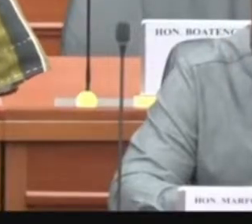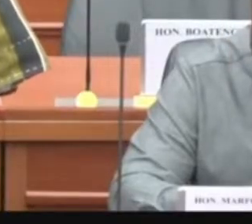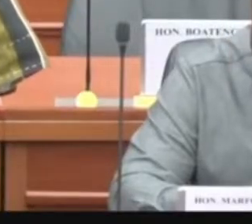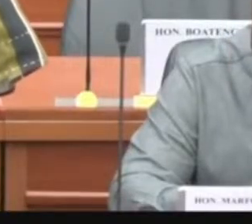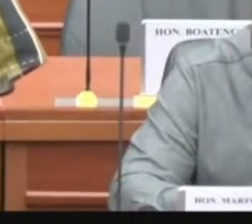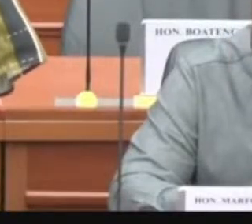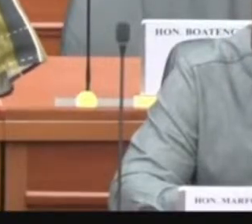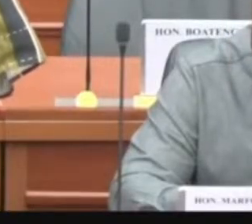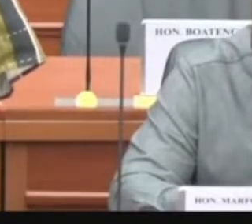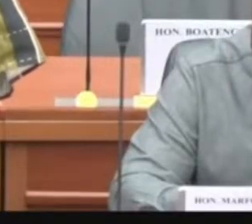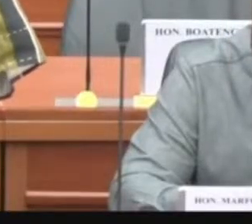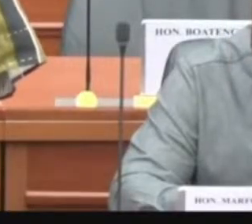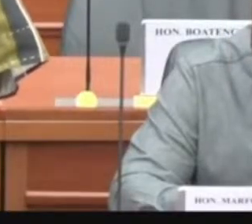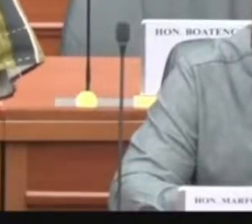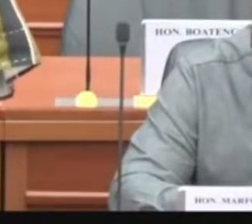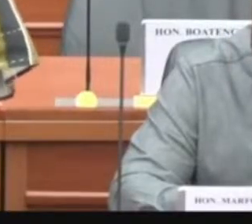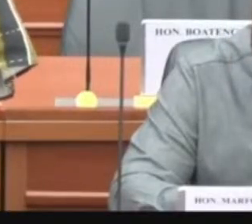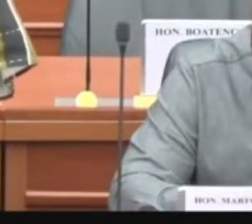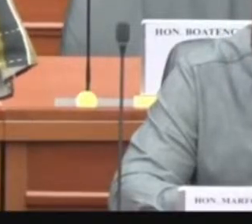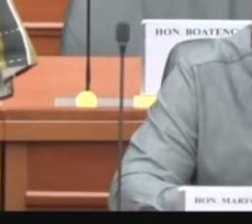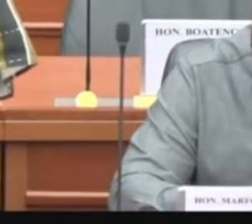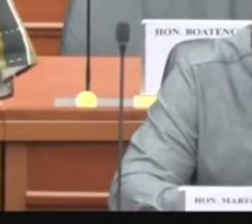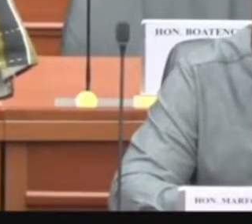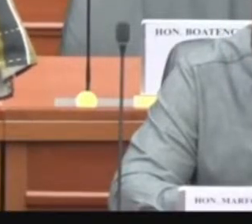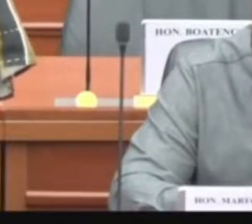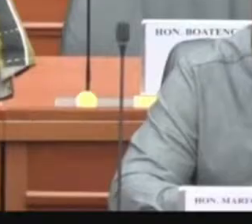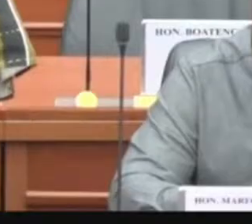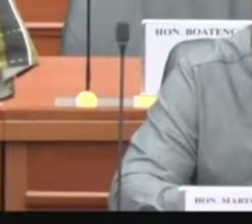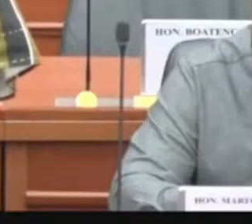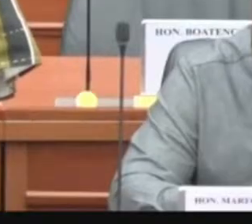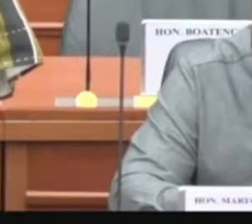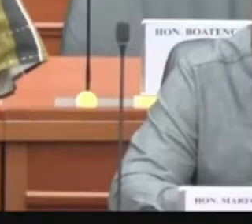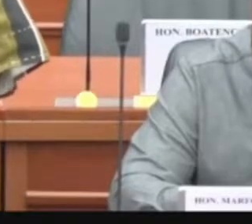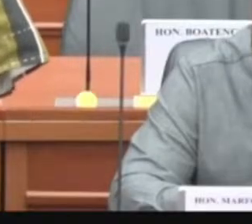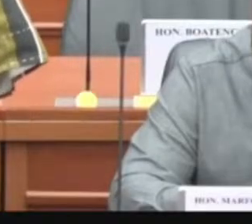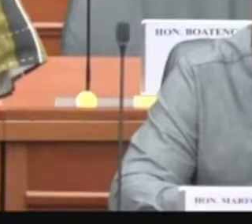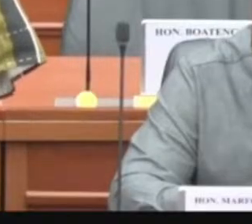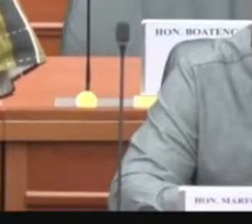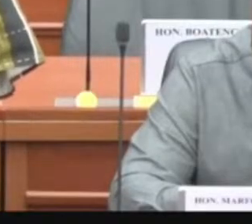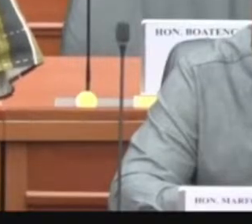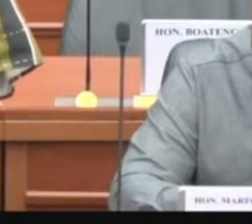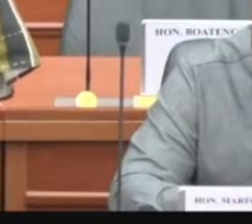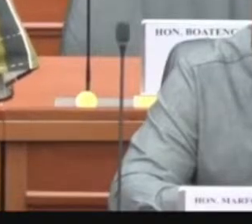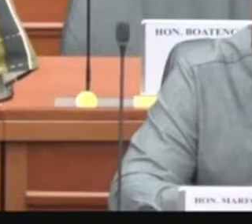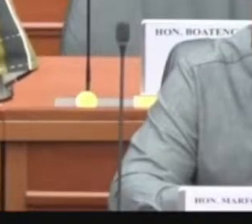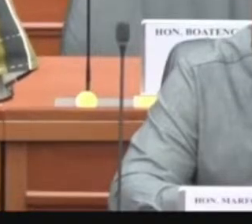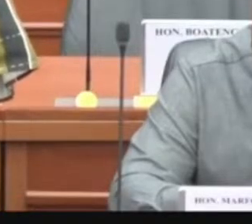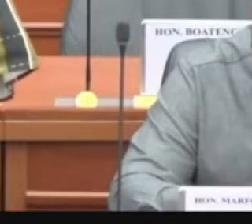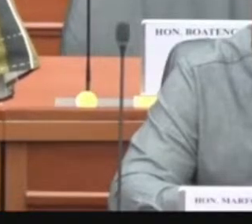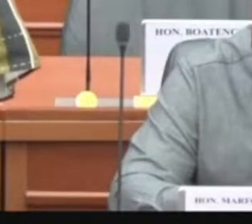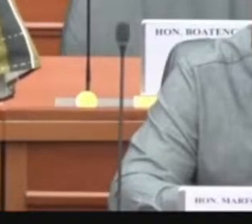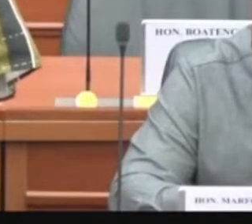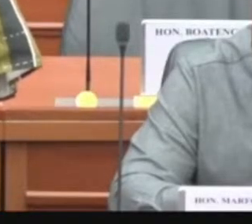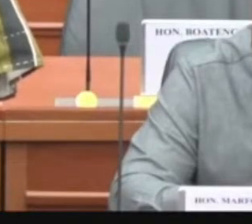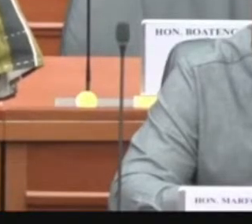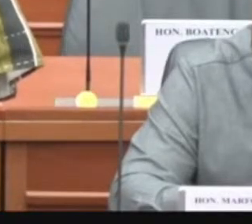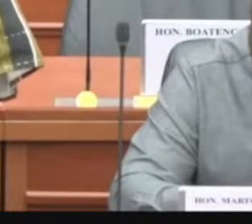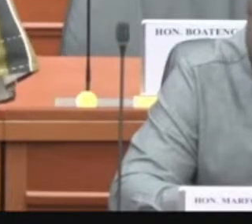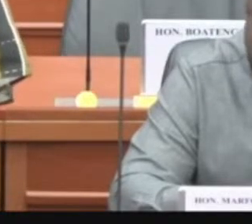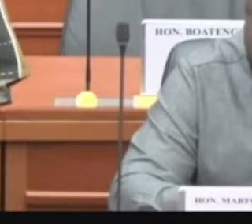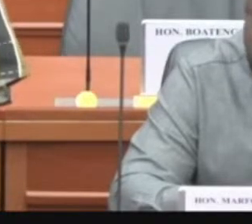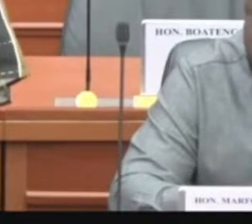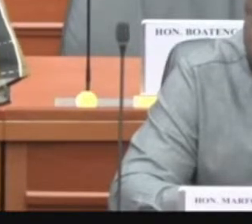2026. That bill was considered last year, so I'm not sure whether. You are right,